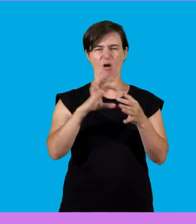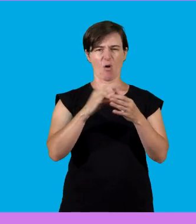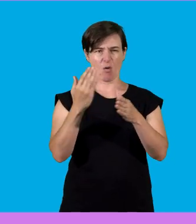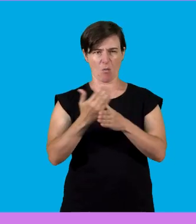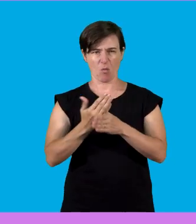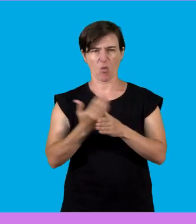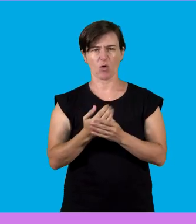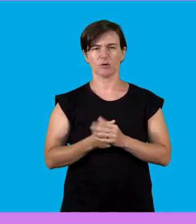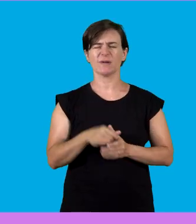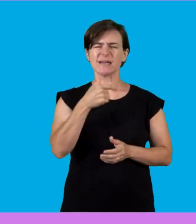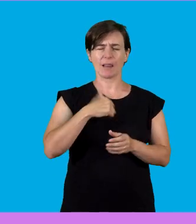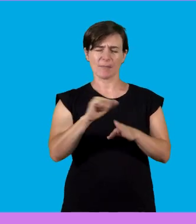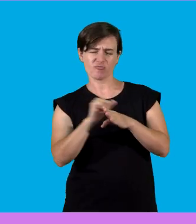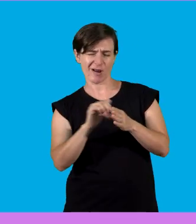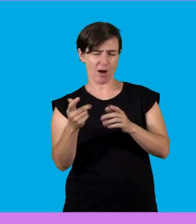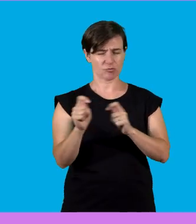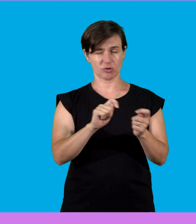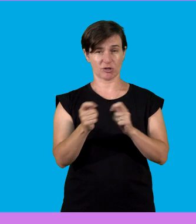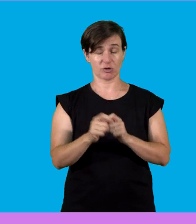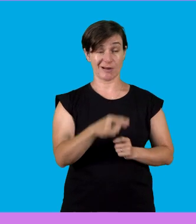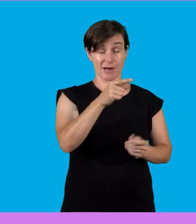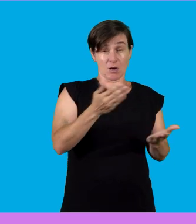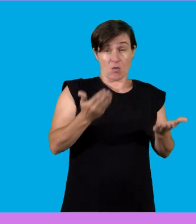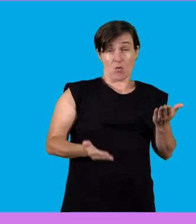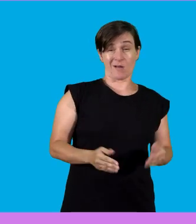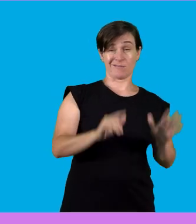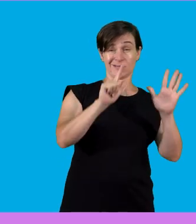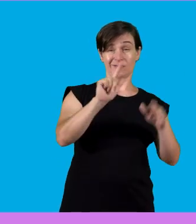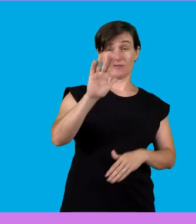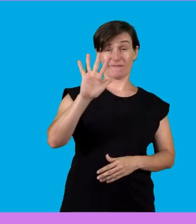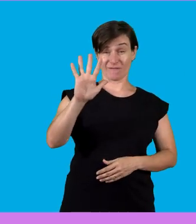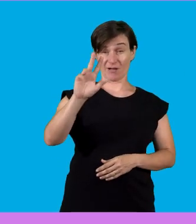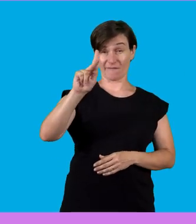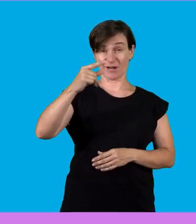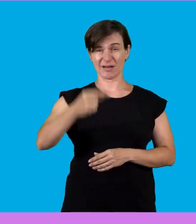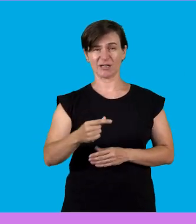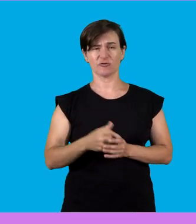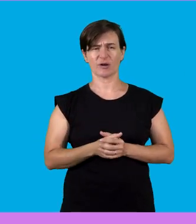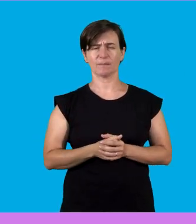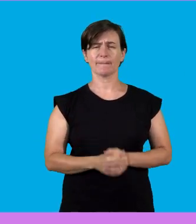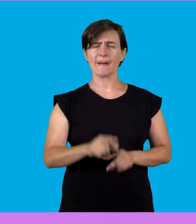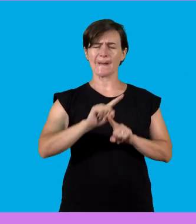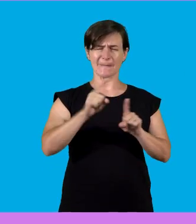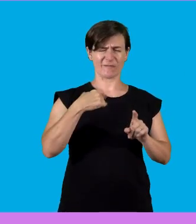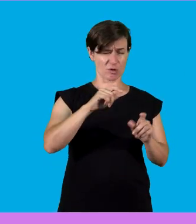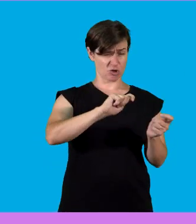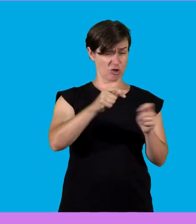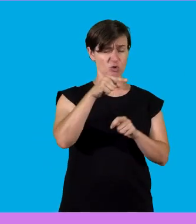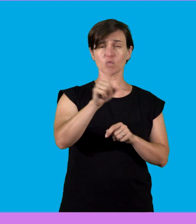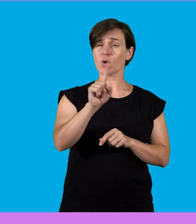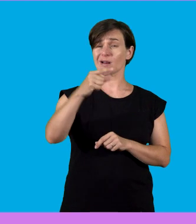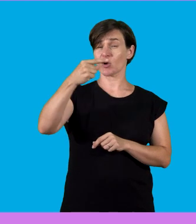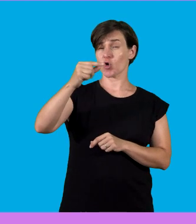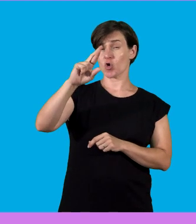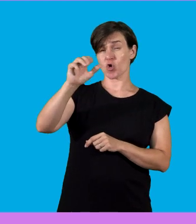practice conversions. If he weighs 75 kilograms, what will his weight be